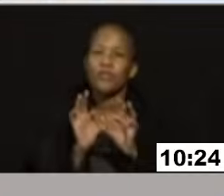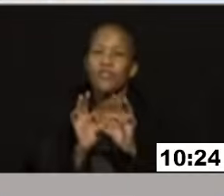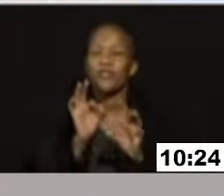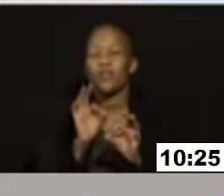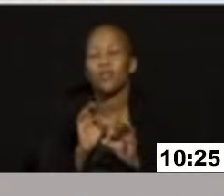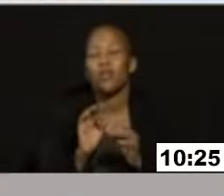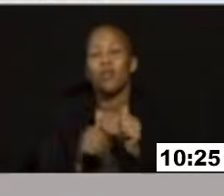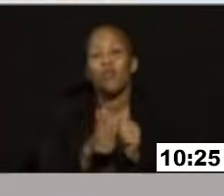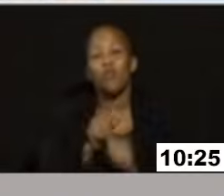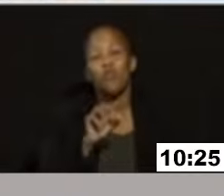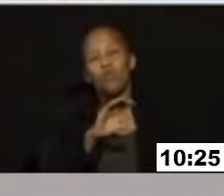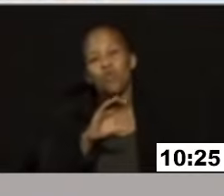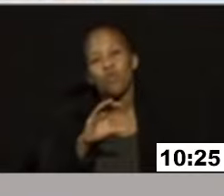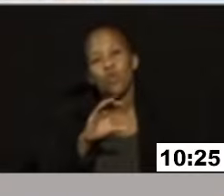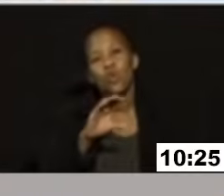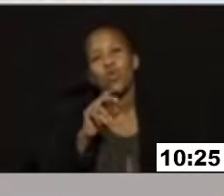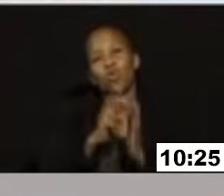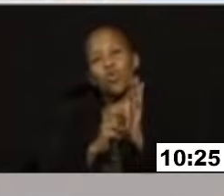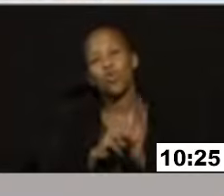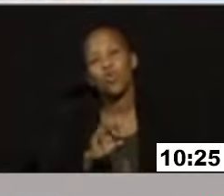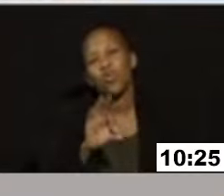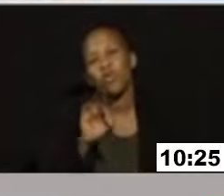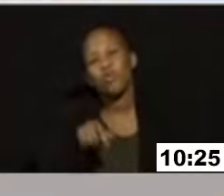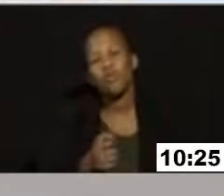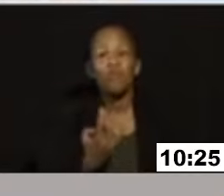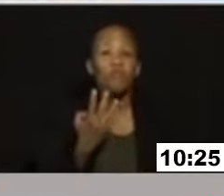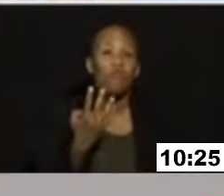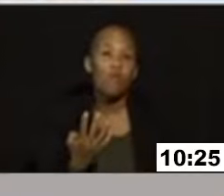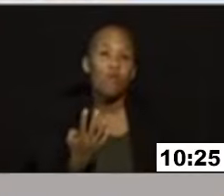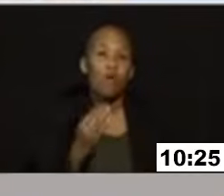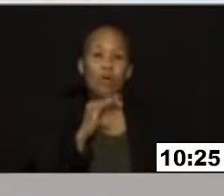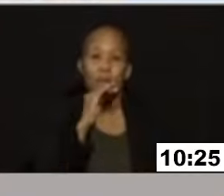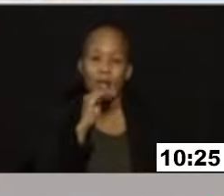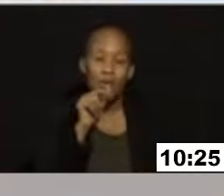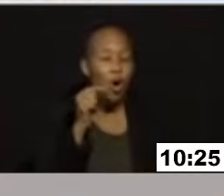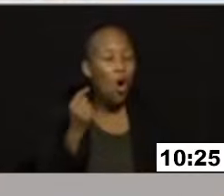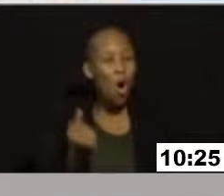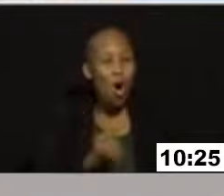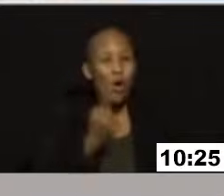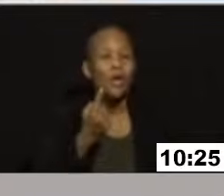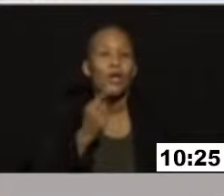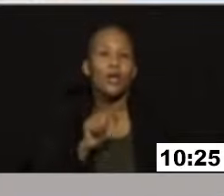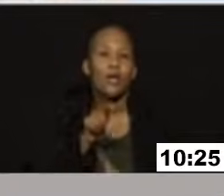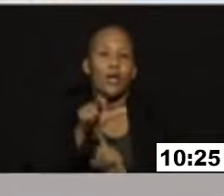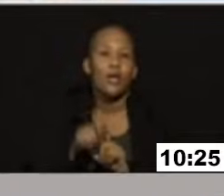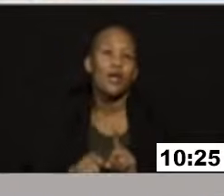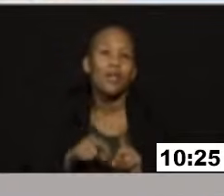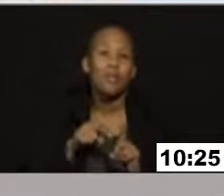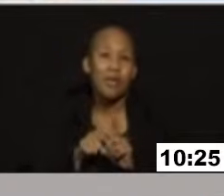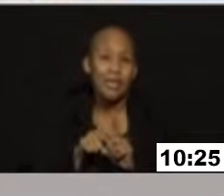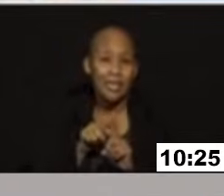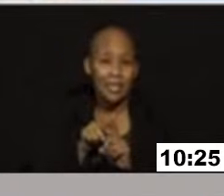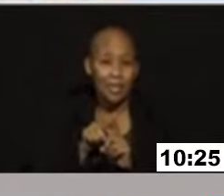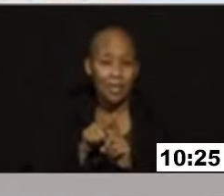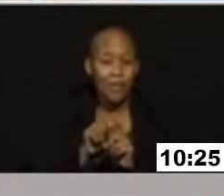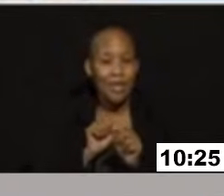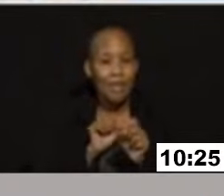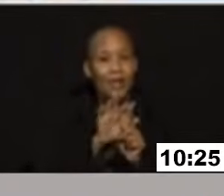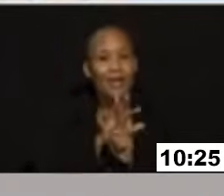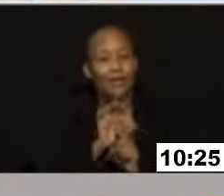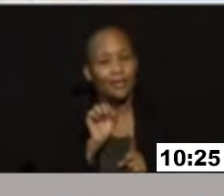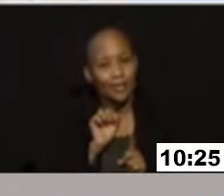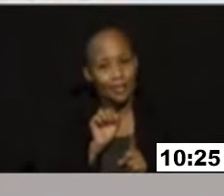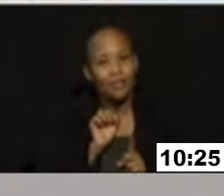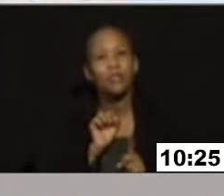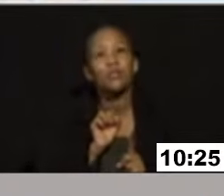simply can't be the case. That would mean only implicated persons would have the opportunity of cross-examining,